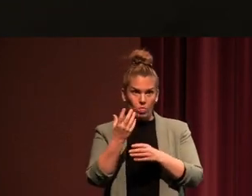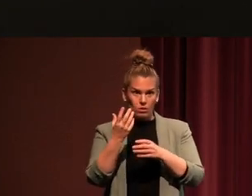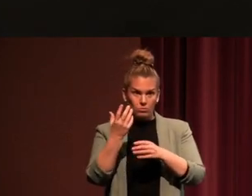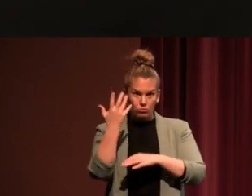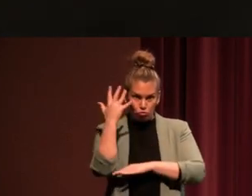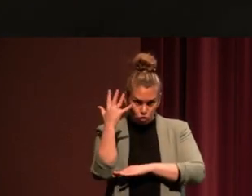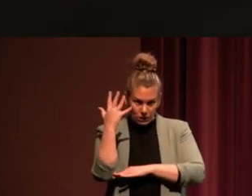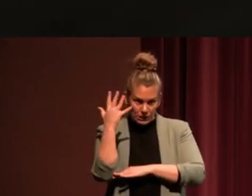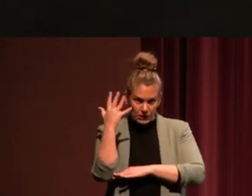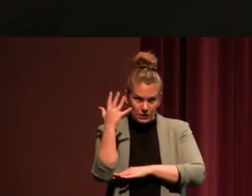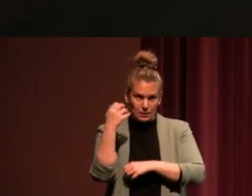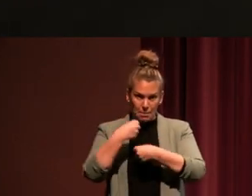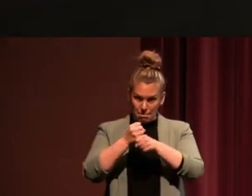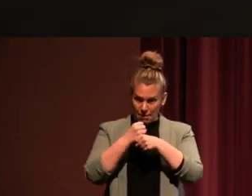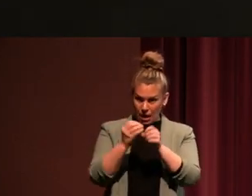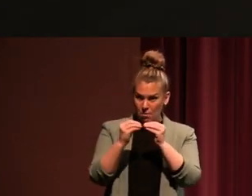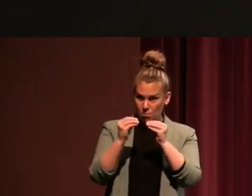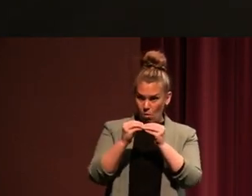young trees?